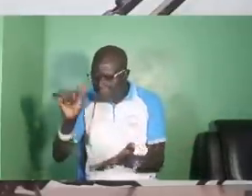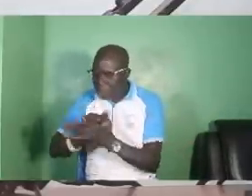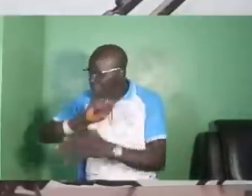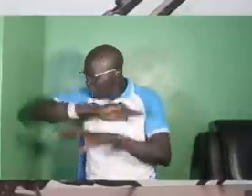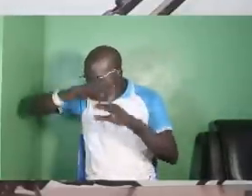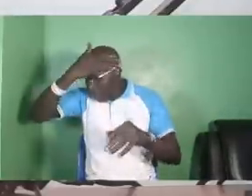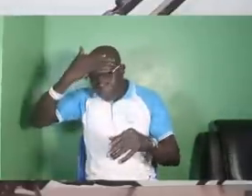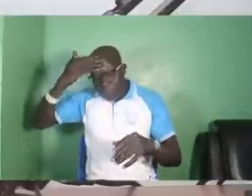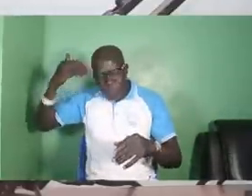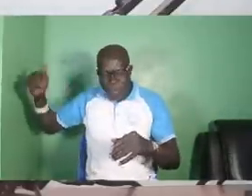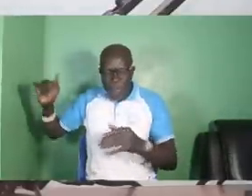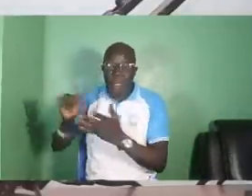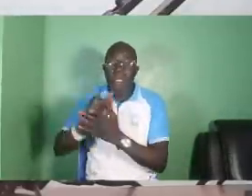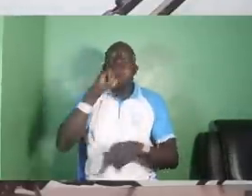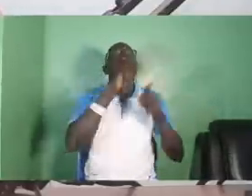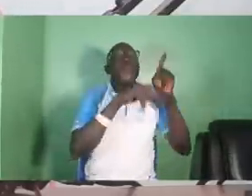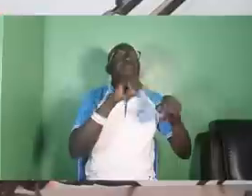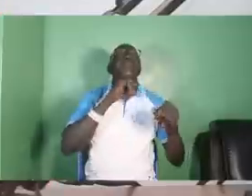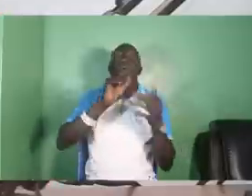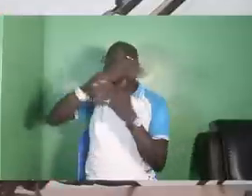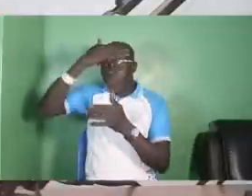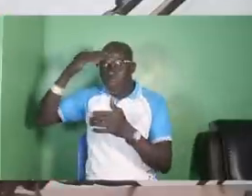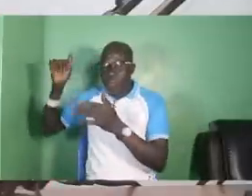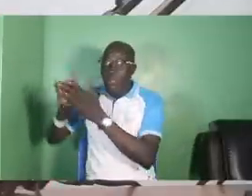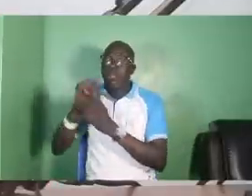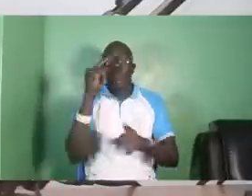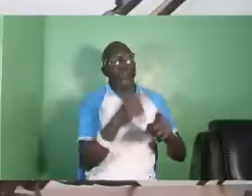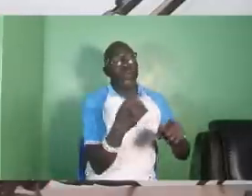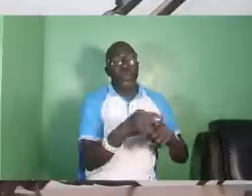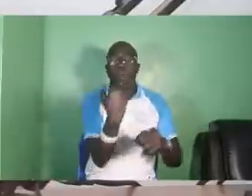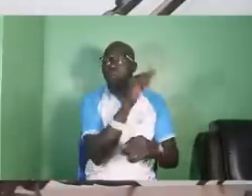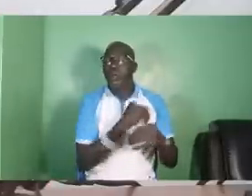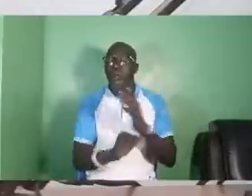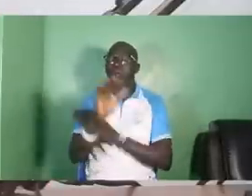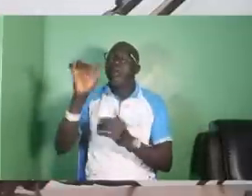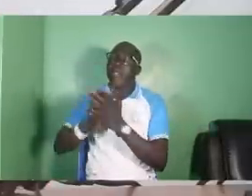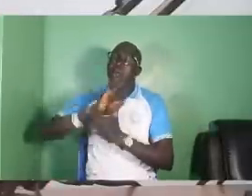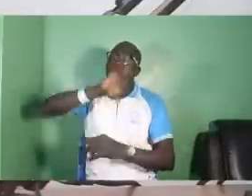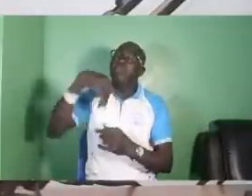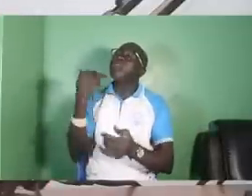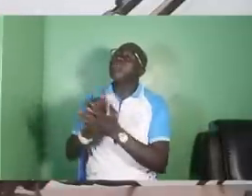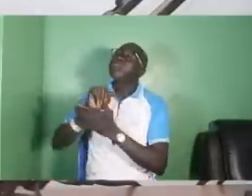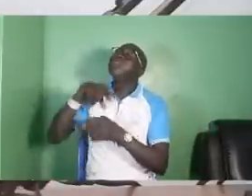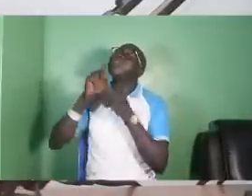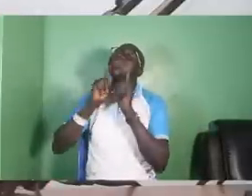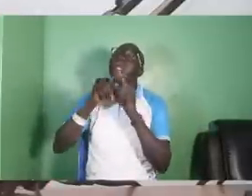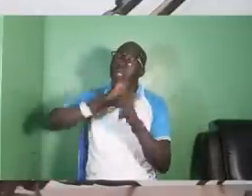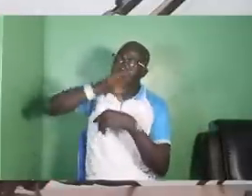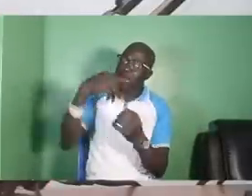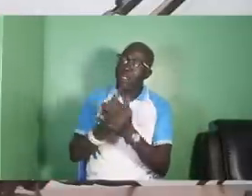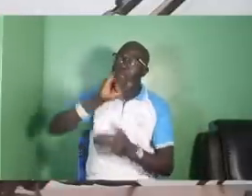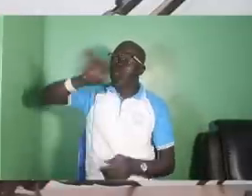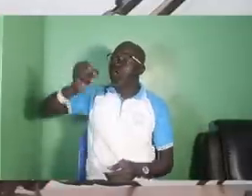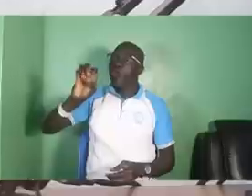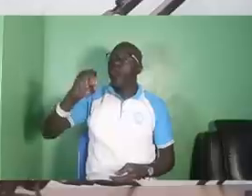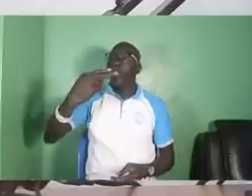so you don't forget. Eyan o gbodo gbagbe oro Oluwa. You must not forget the word of God. Be gege so mu Johan. Exactly so church. Ne pa to ko